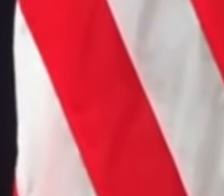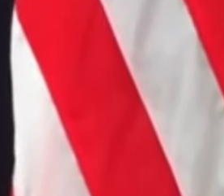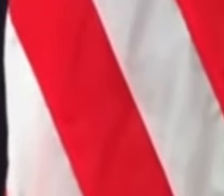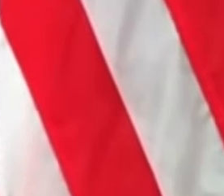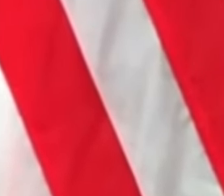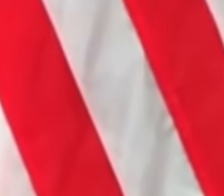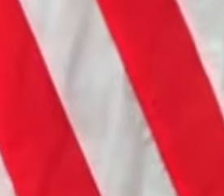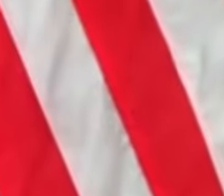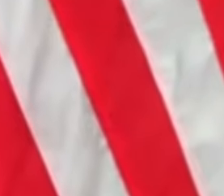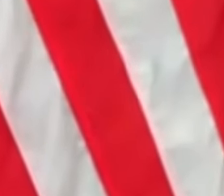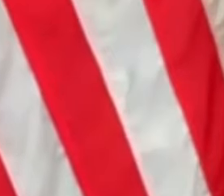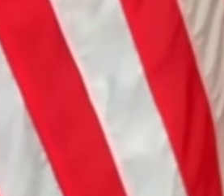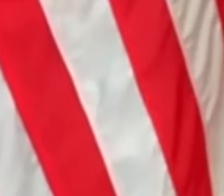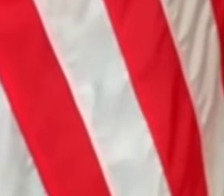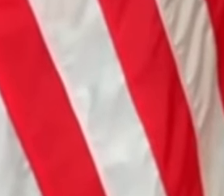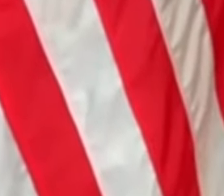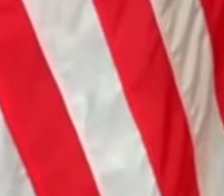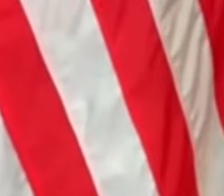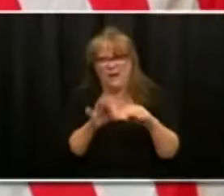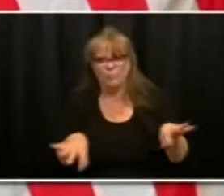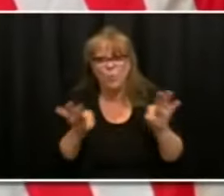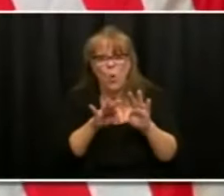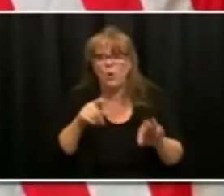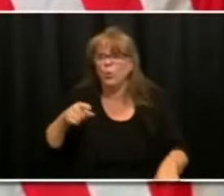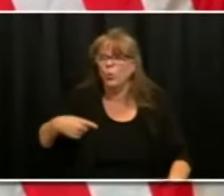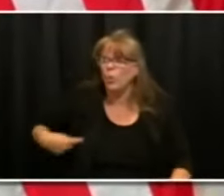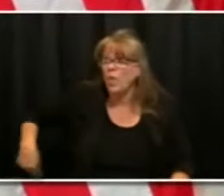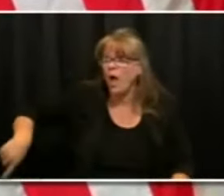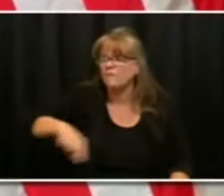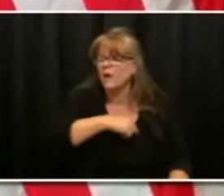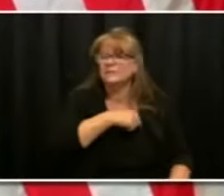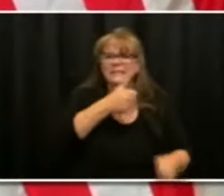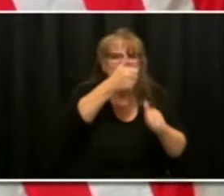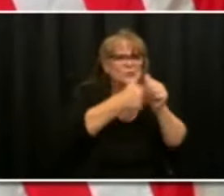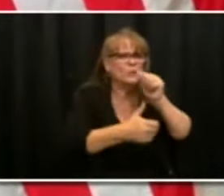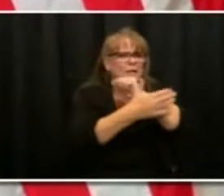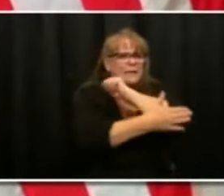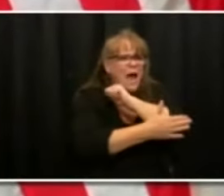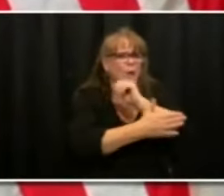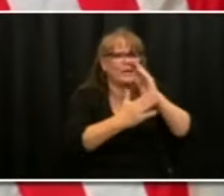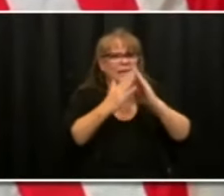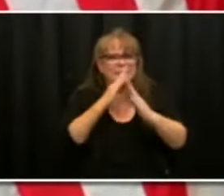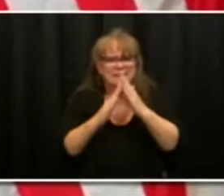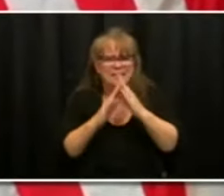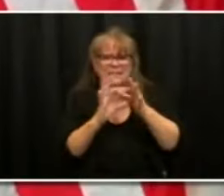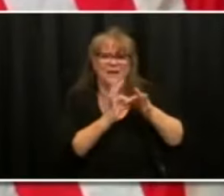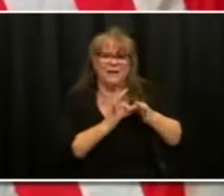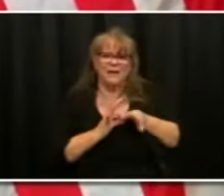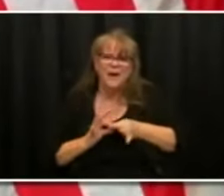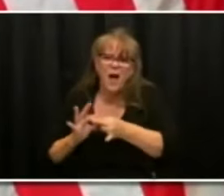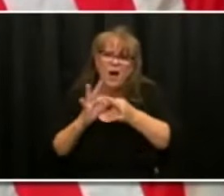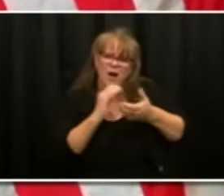on the best response. Now, remember that whatever a local government or state government does, it's only